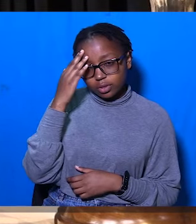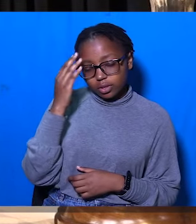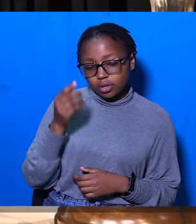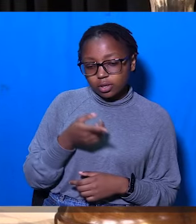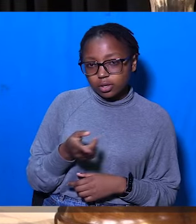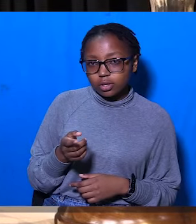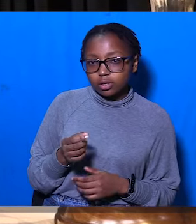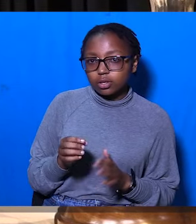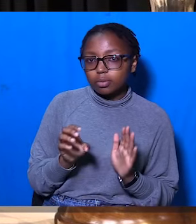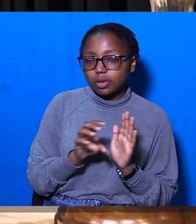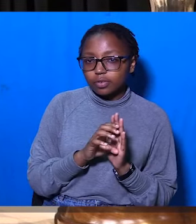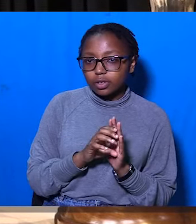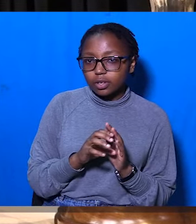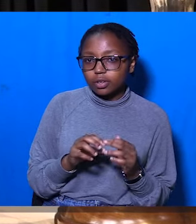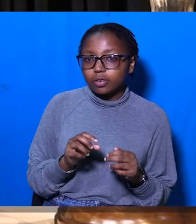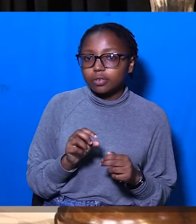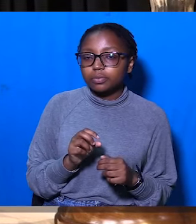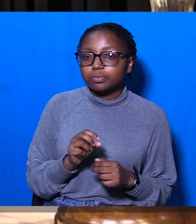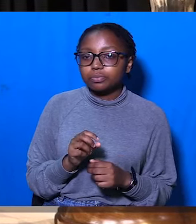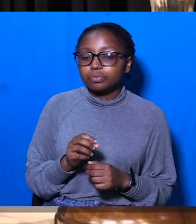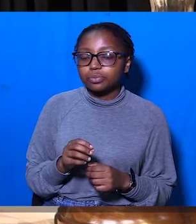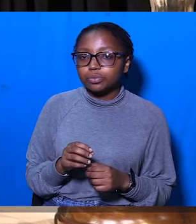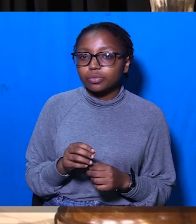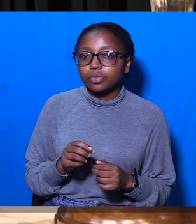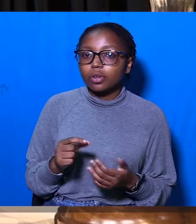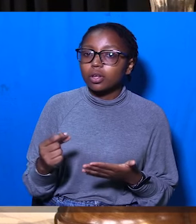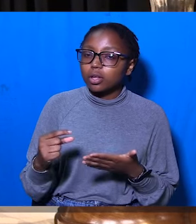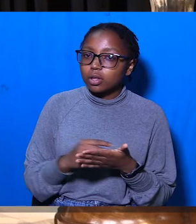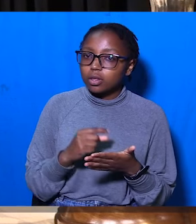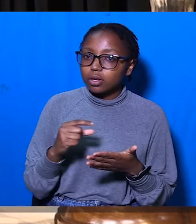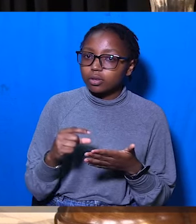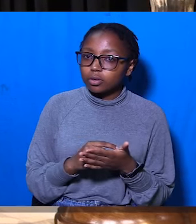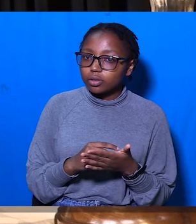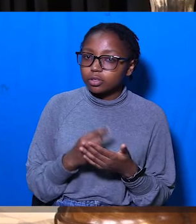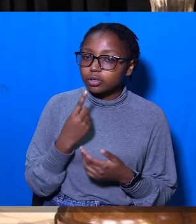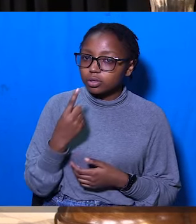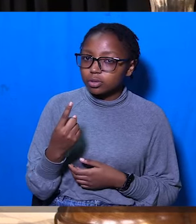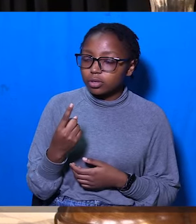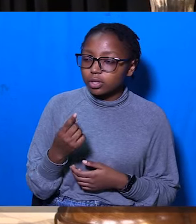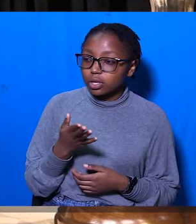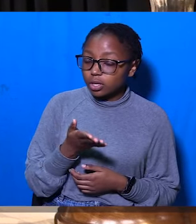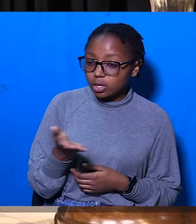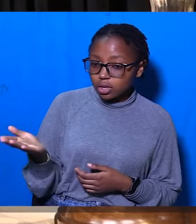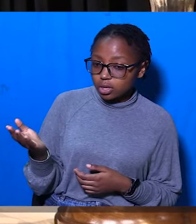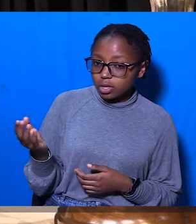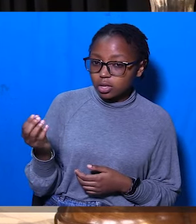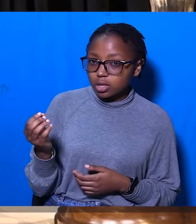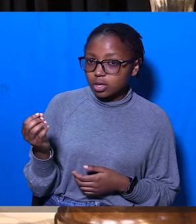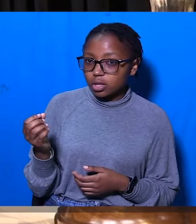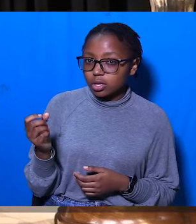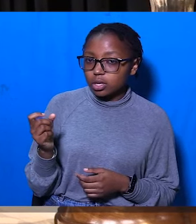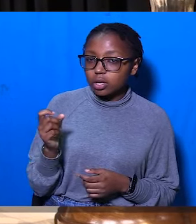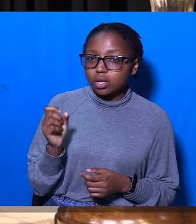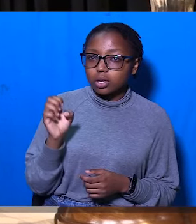sins. Verse 28. Concerning the gospel, they are enemies for your sake, but concerning